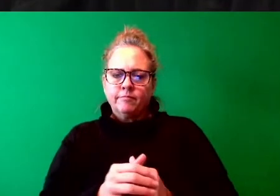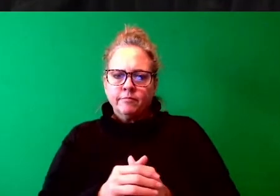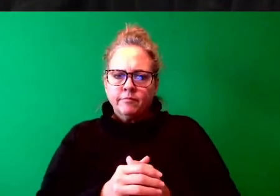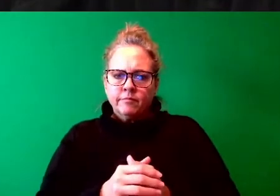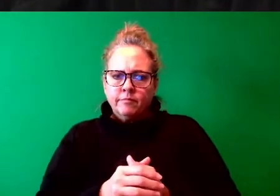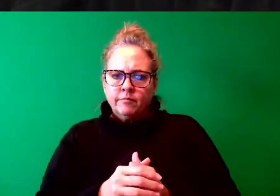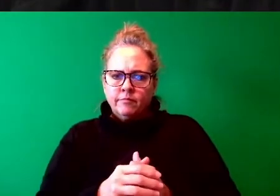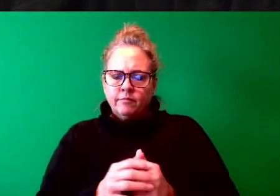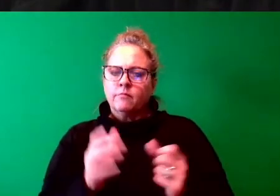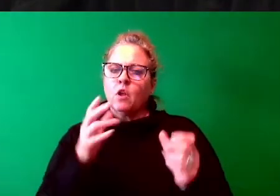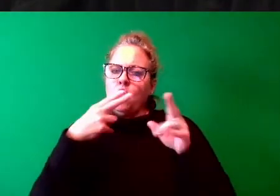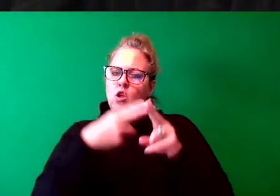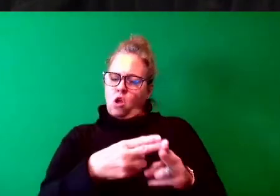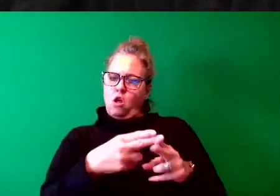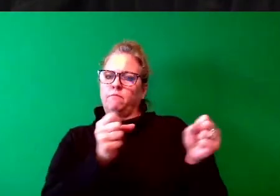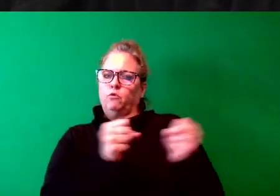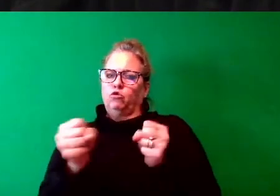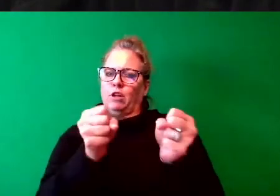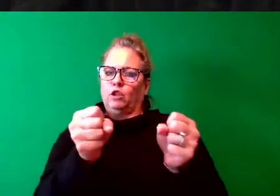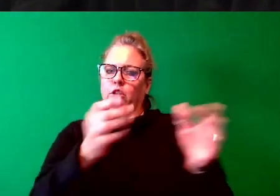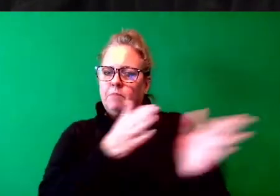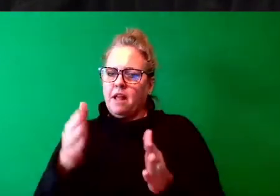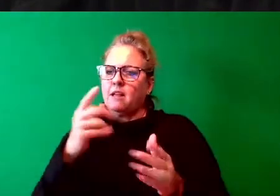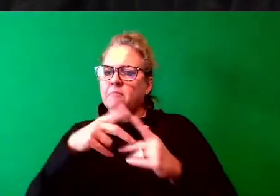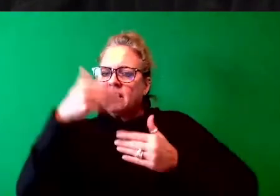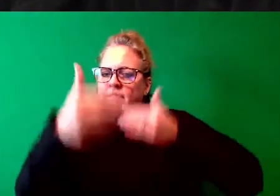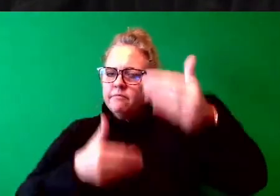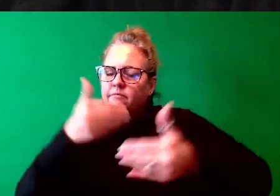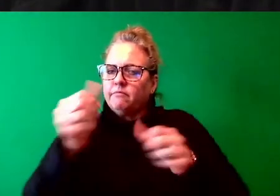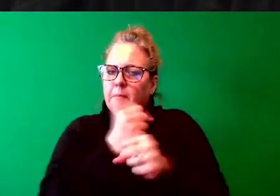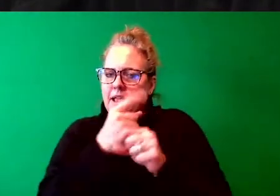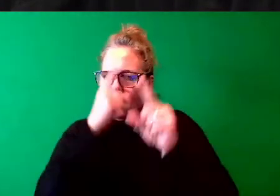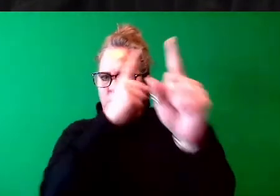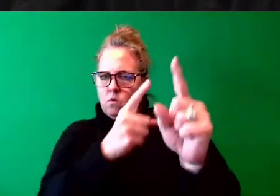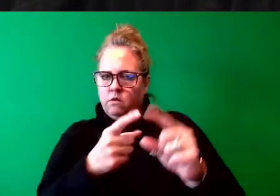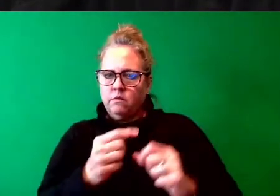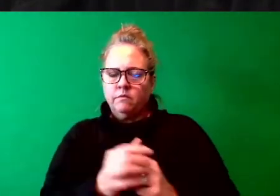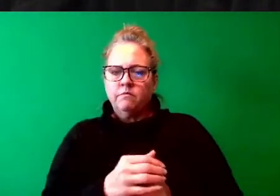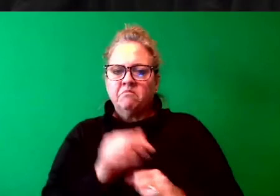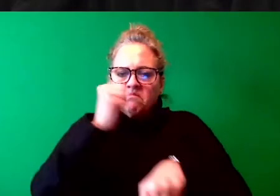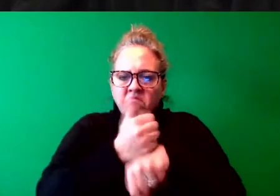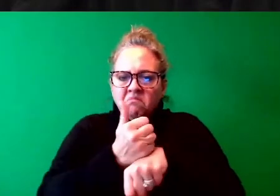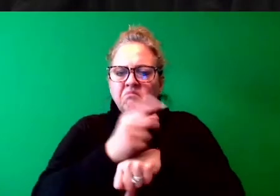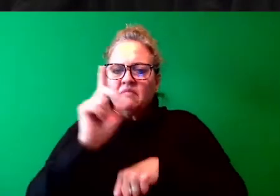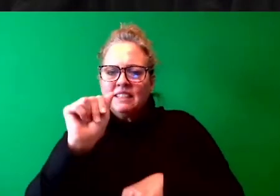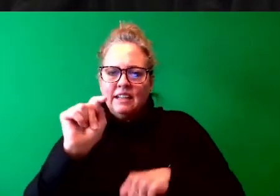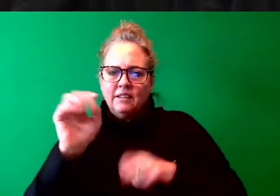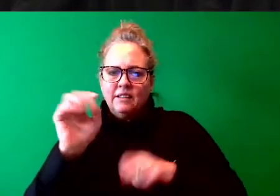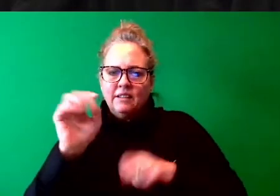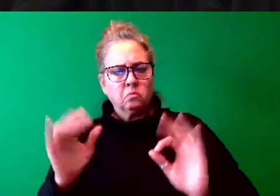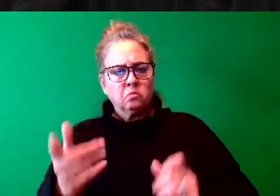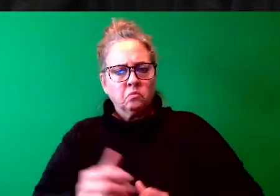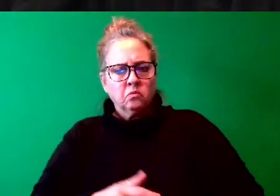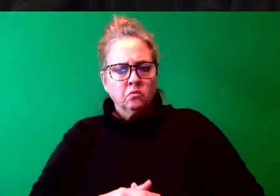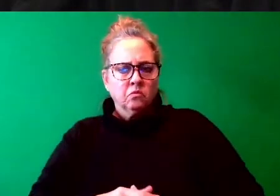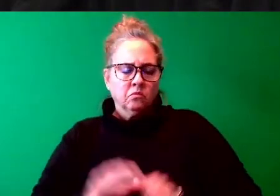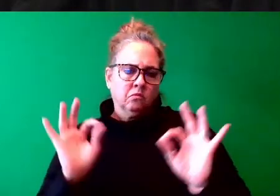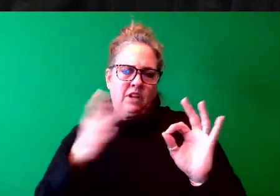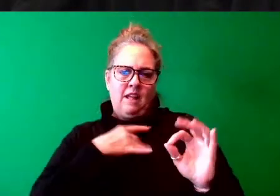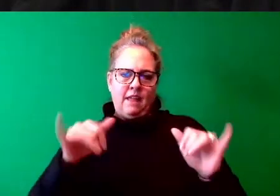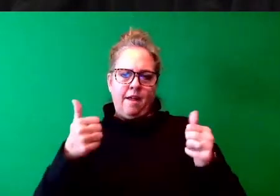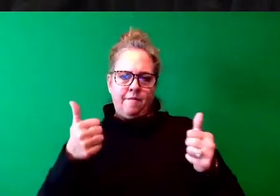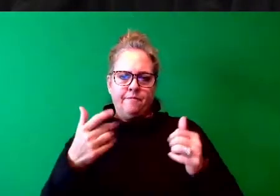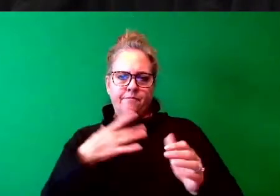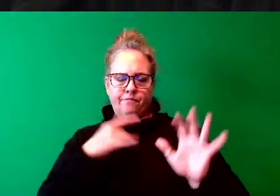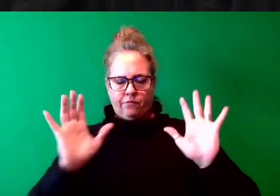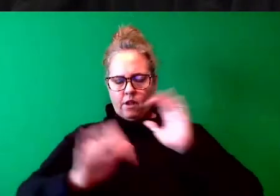location. Okay. Yep, that sounds great. Okay. Sounds great, and I'm thankful for the